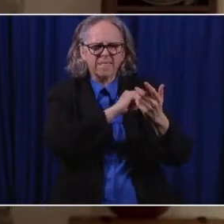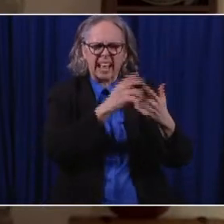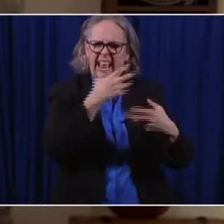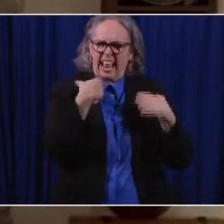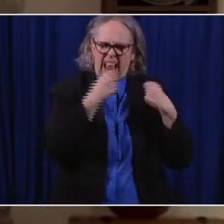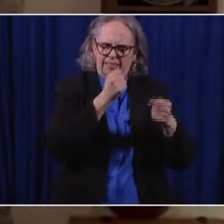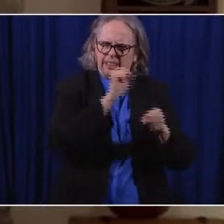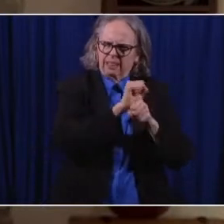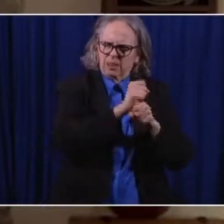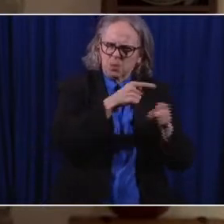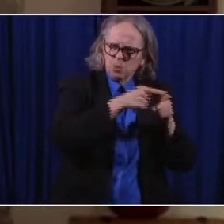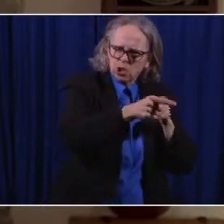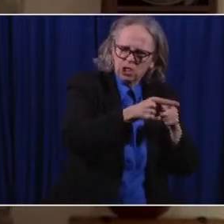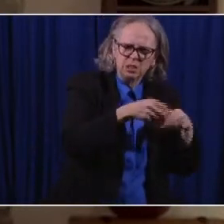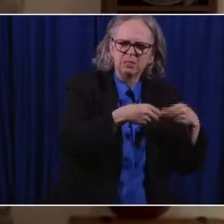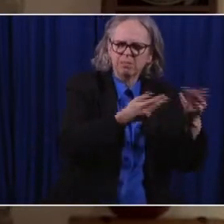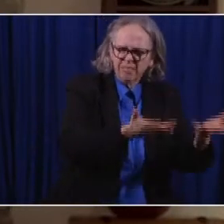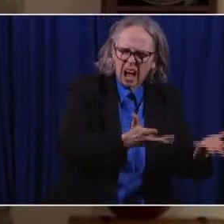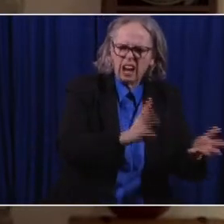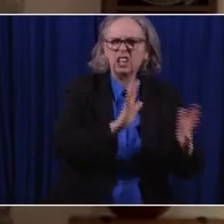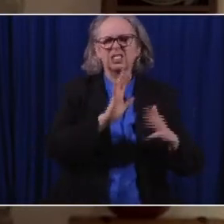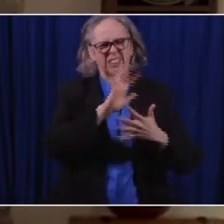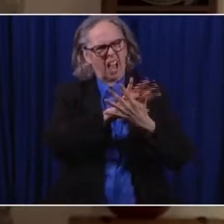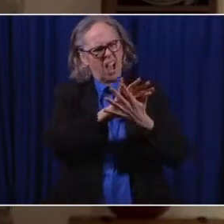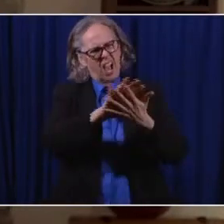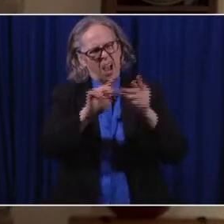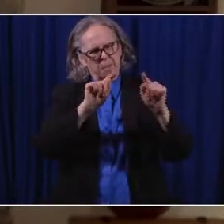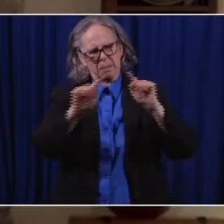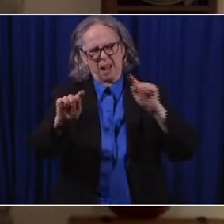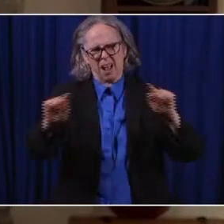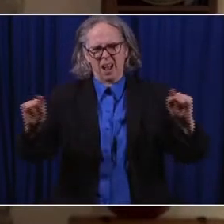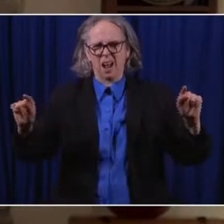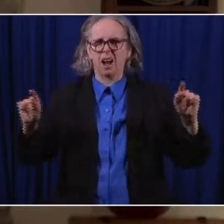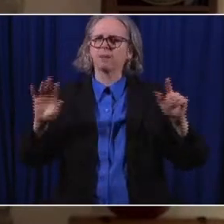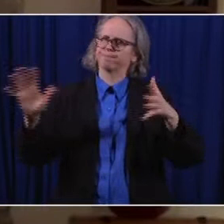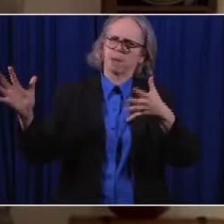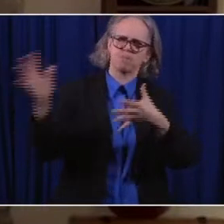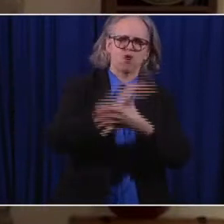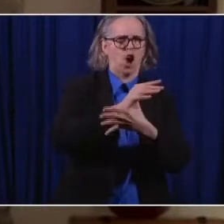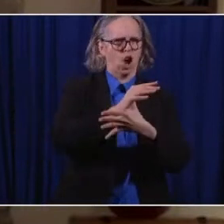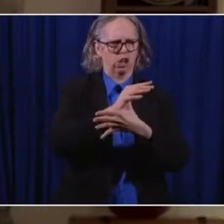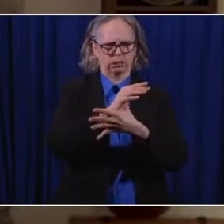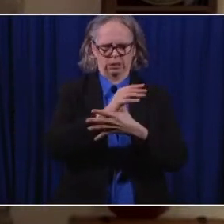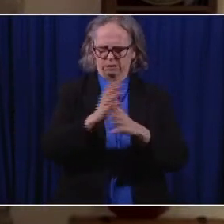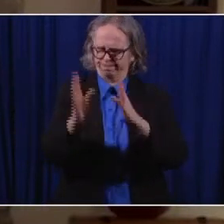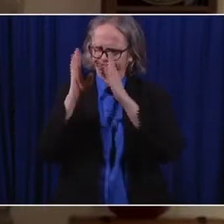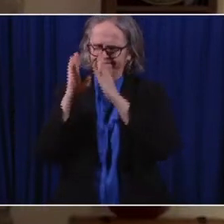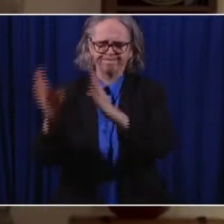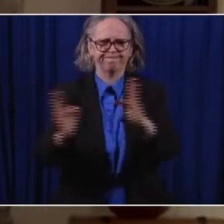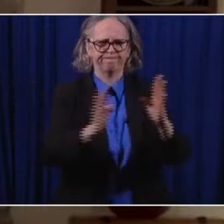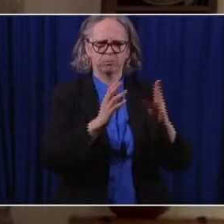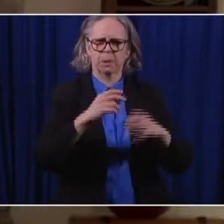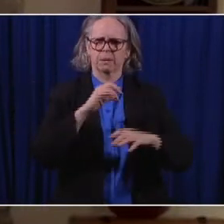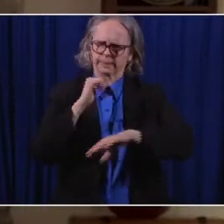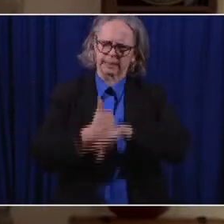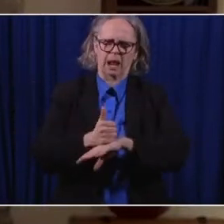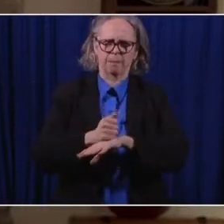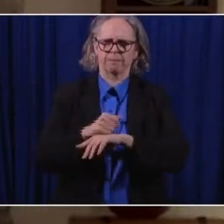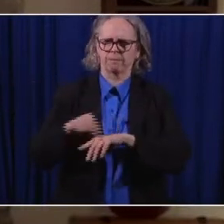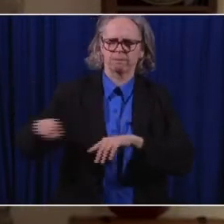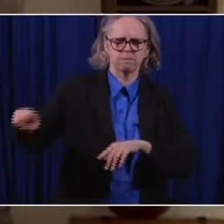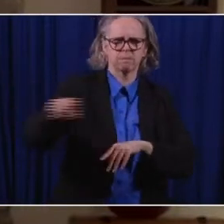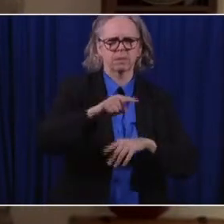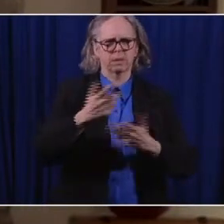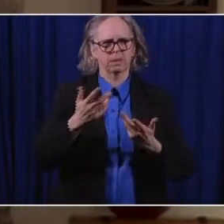staff members. So that is a illustrative list of those individuals who the health departments will be